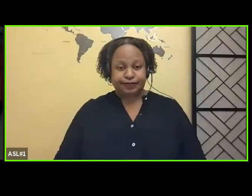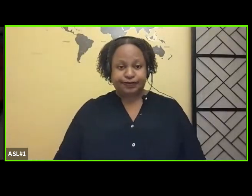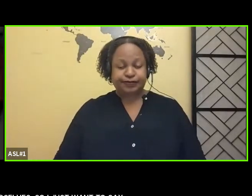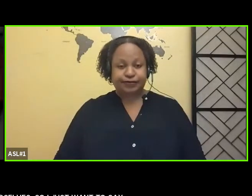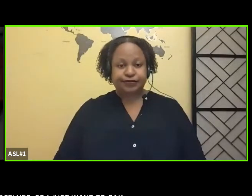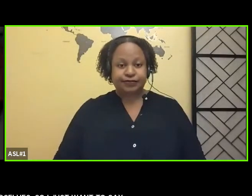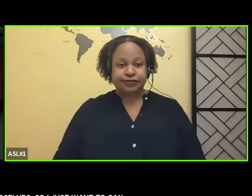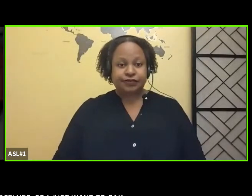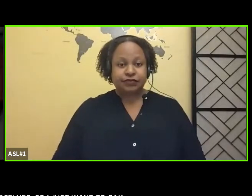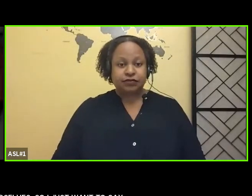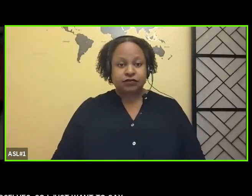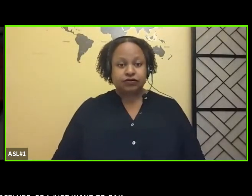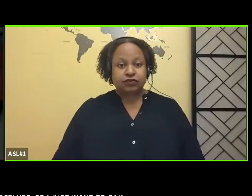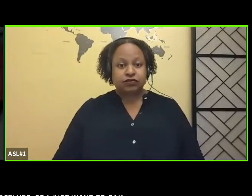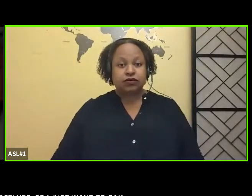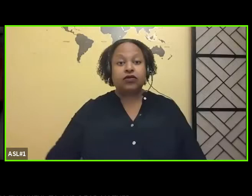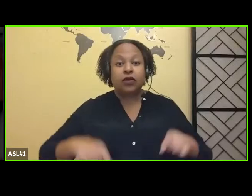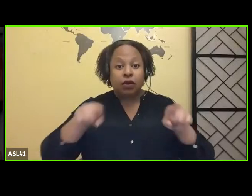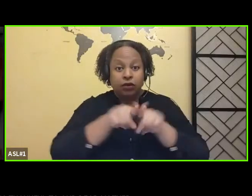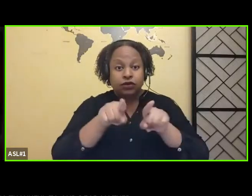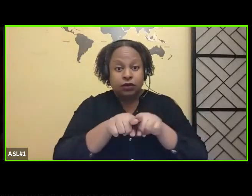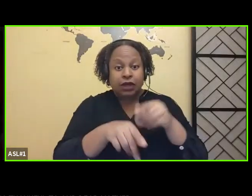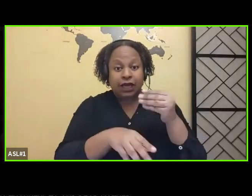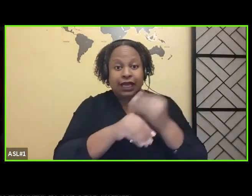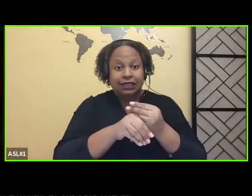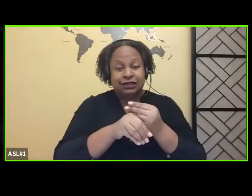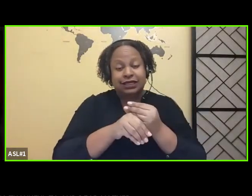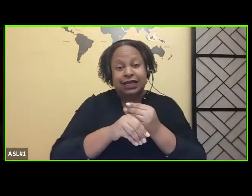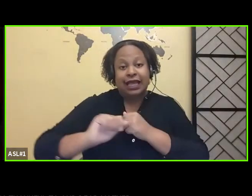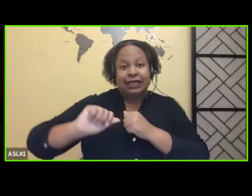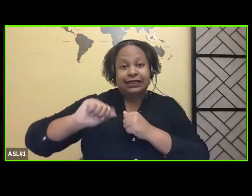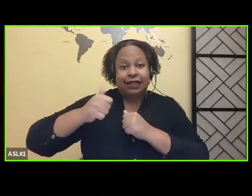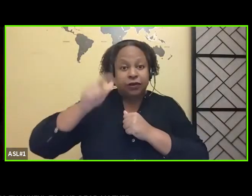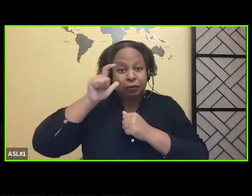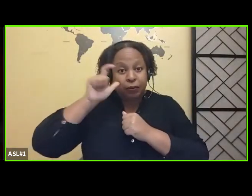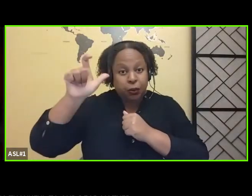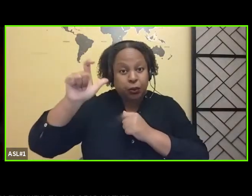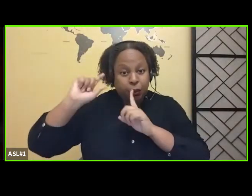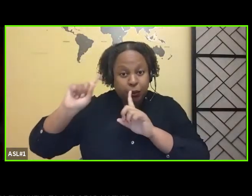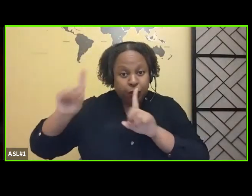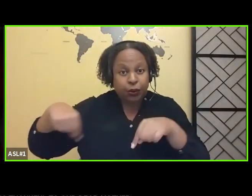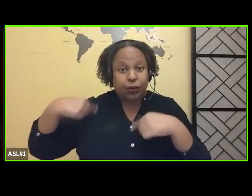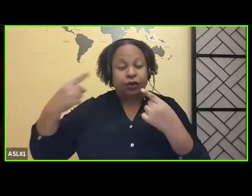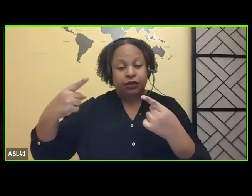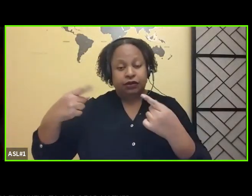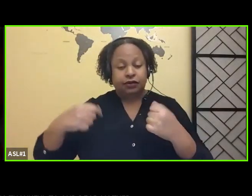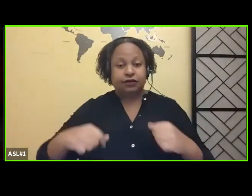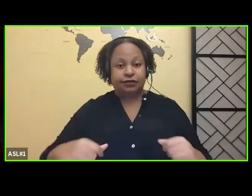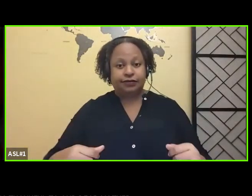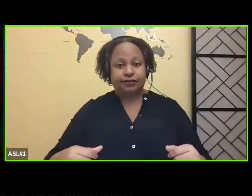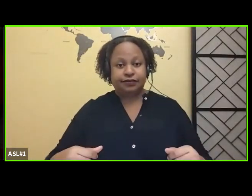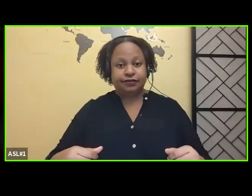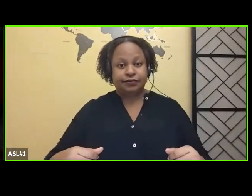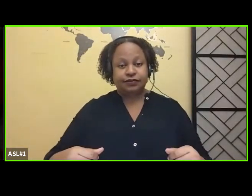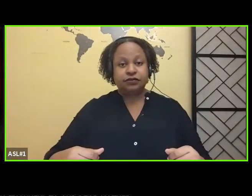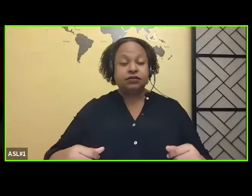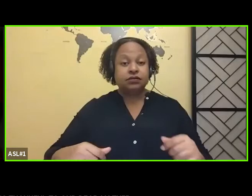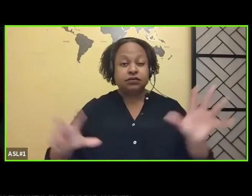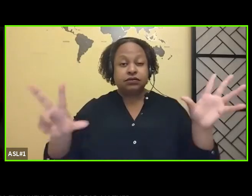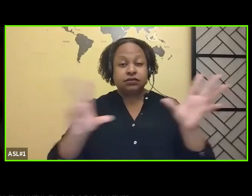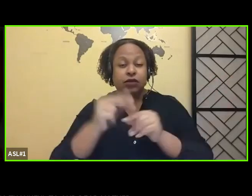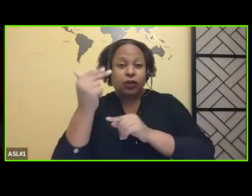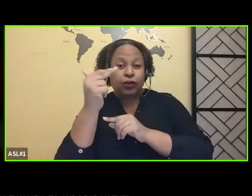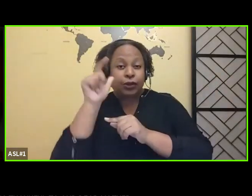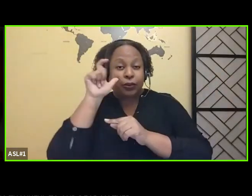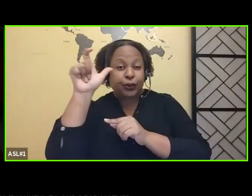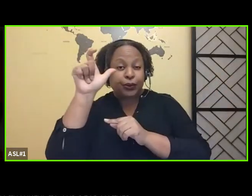say too, also, this is the 10th moon in creation. We can never, never, never get away from that, from the 13 moons. And